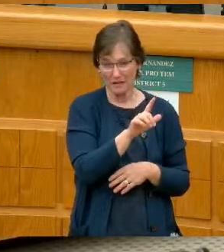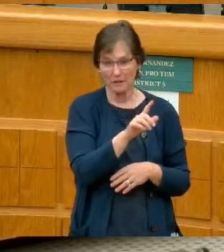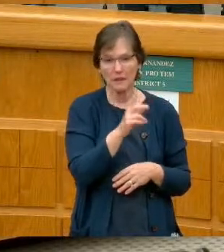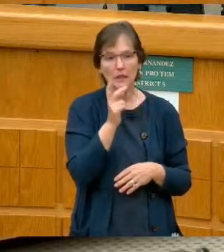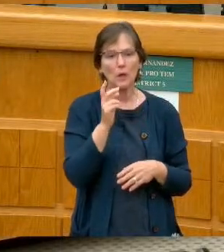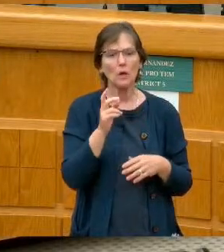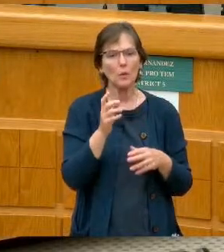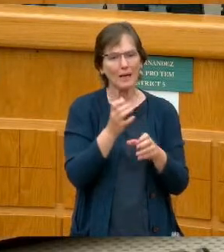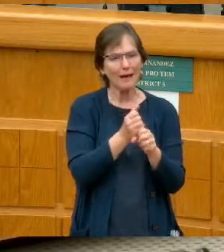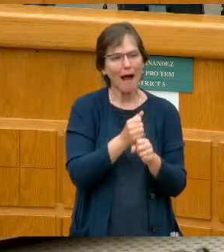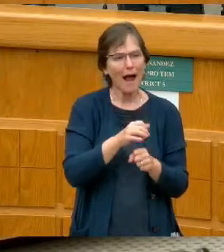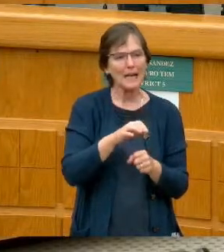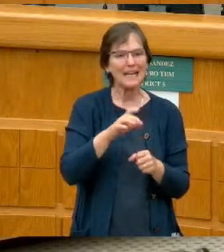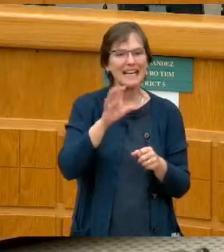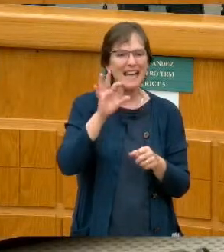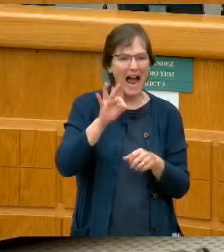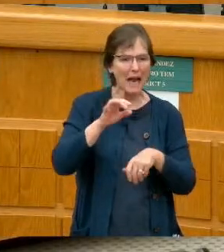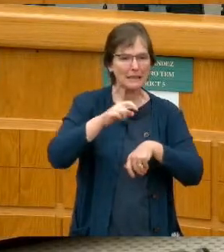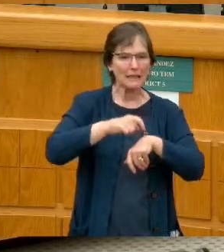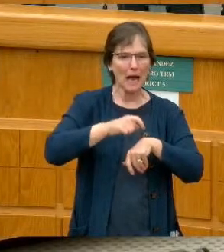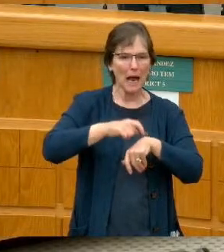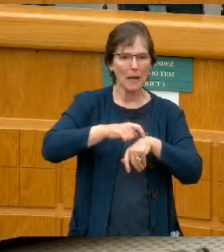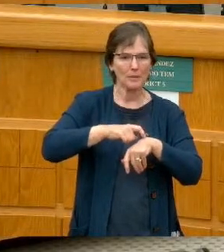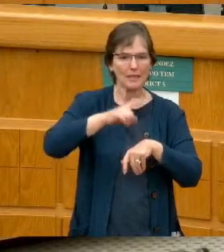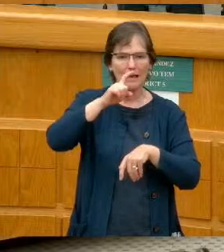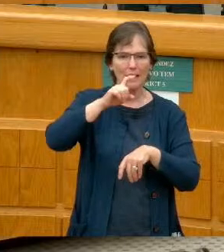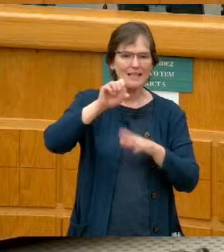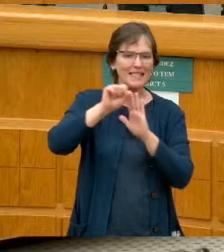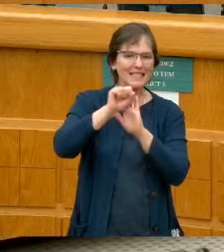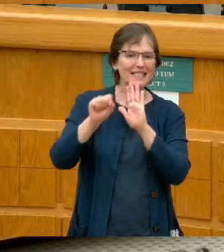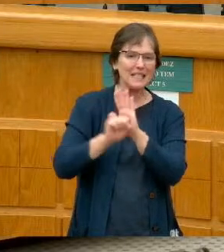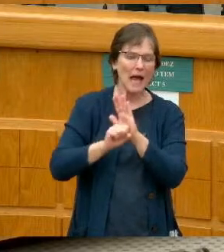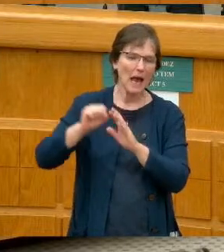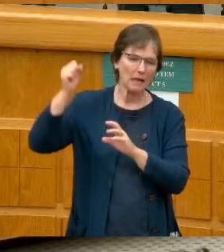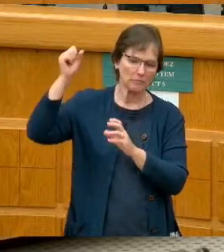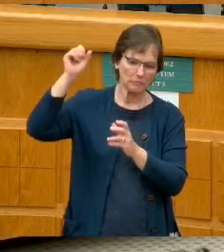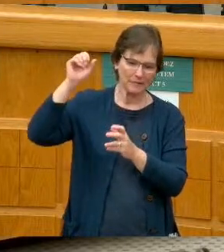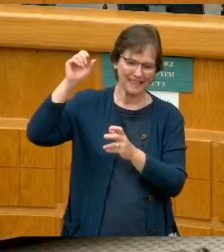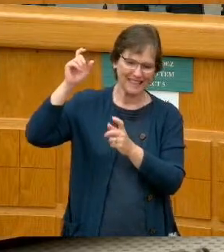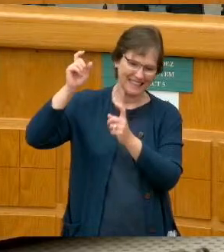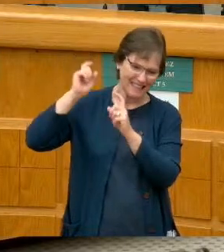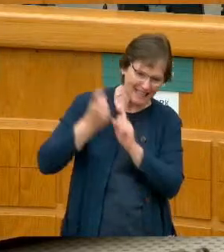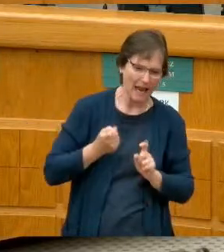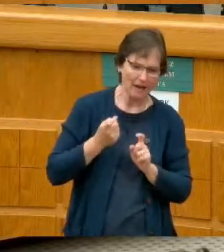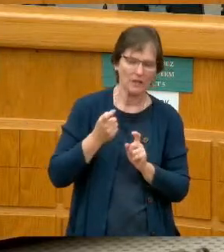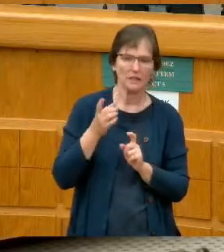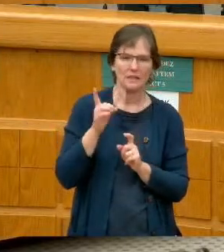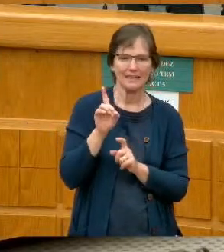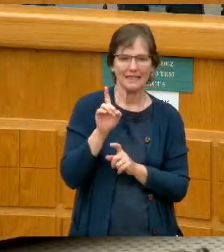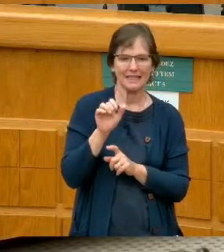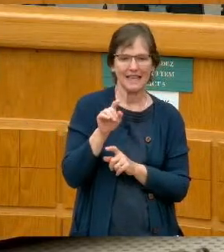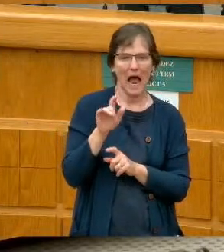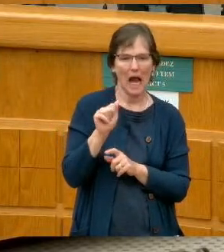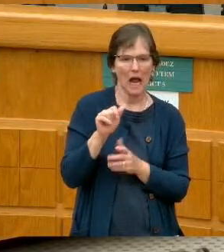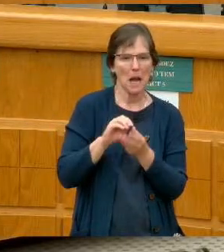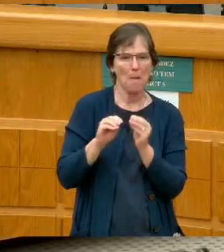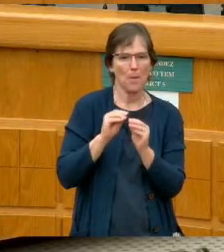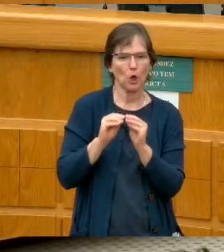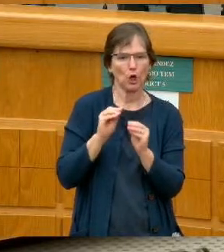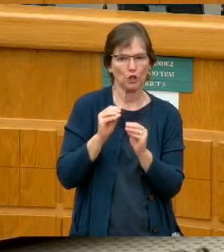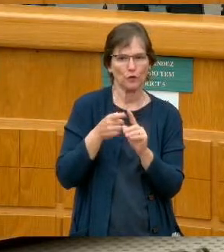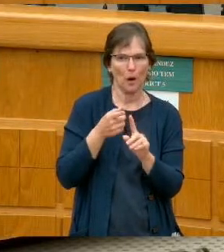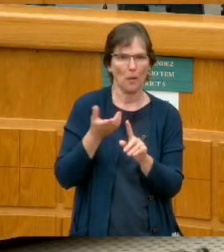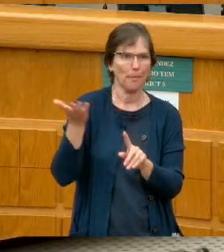data drops from the state, and they were from July 31 was the first, August 9, 10, there was one